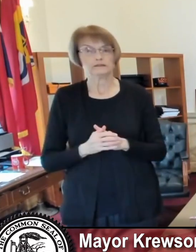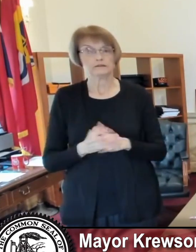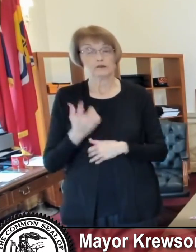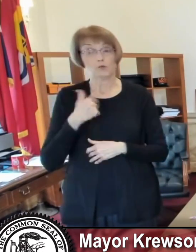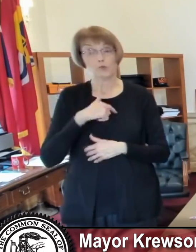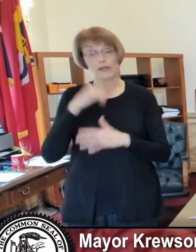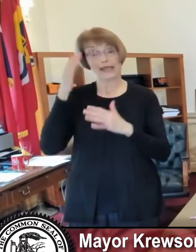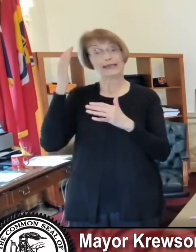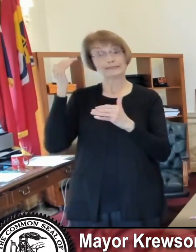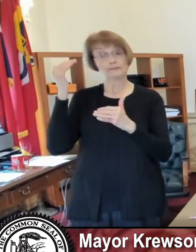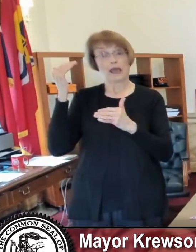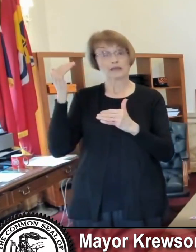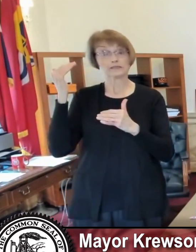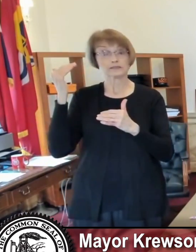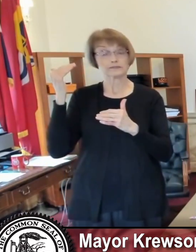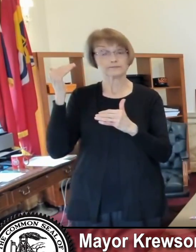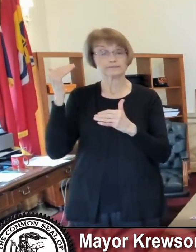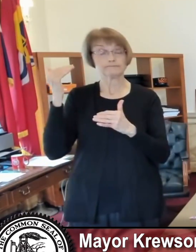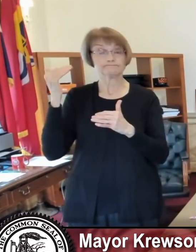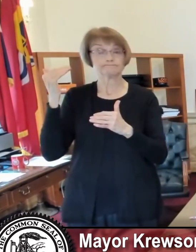expecting to be able to